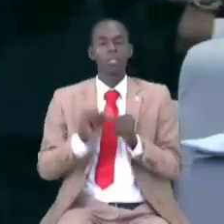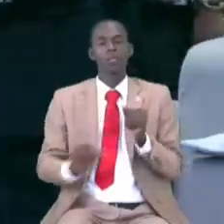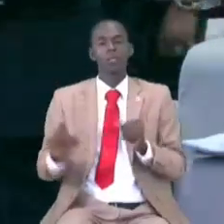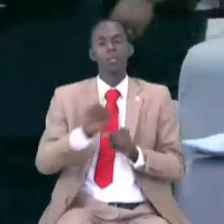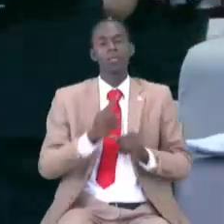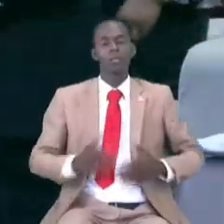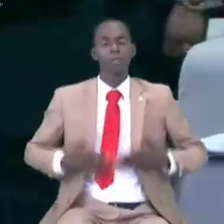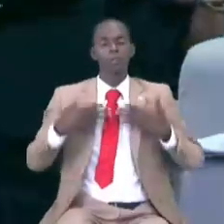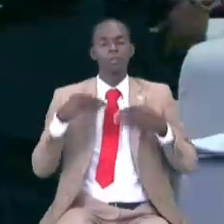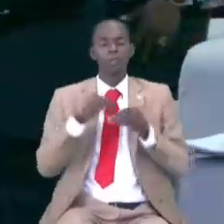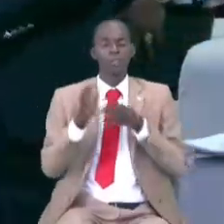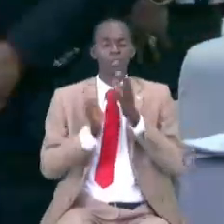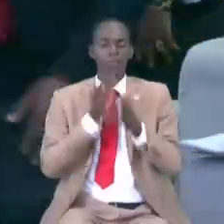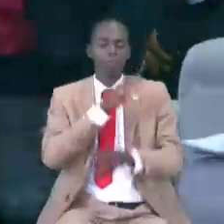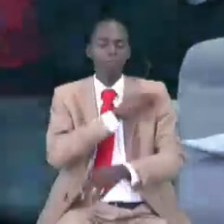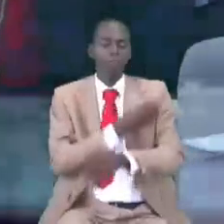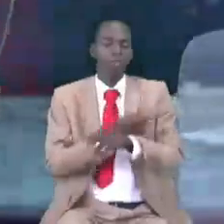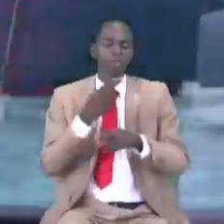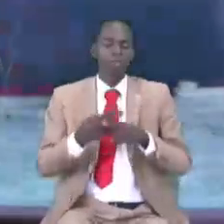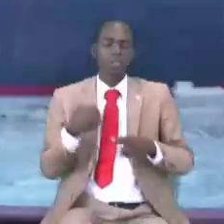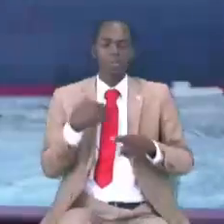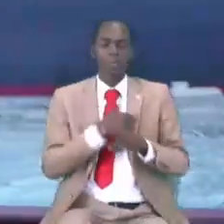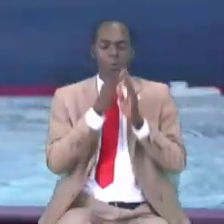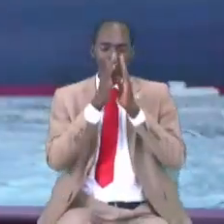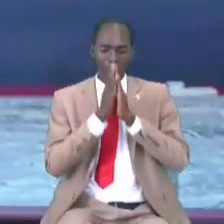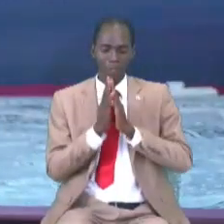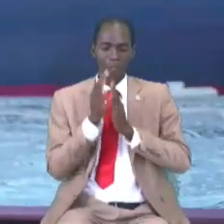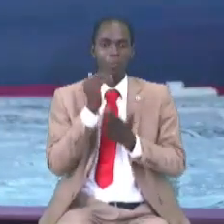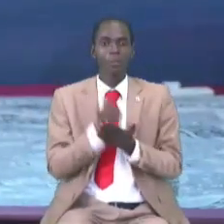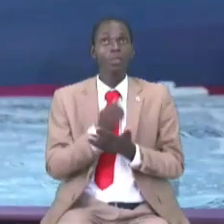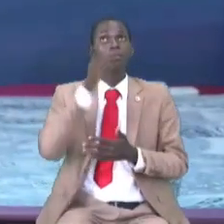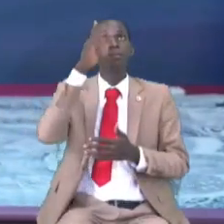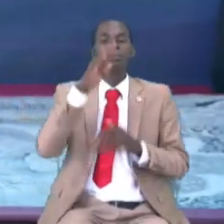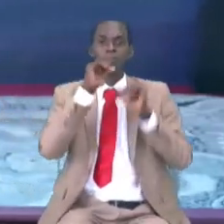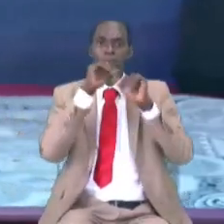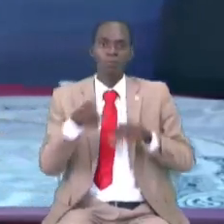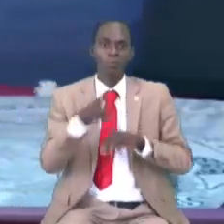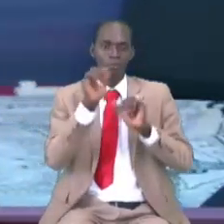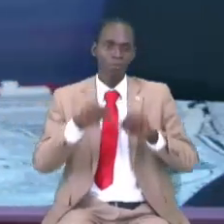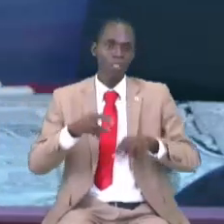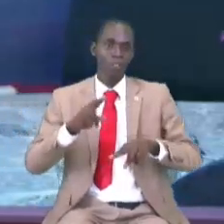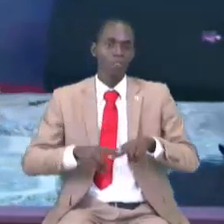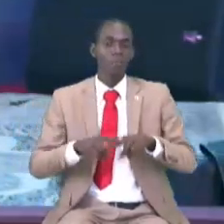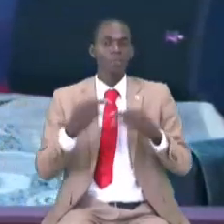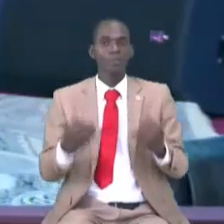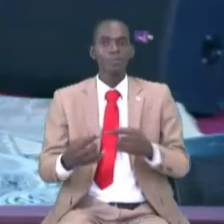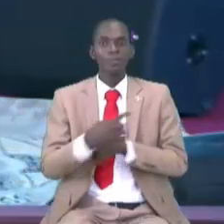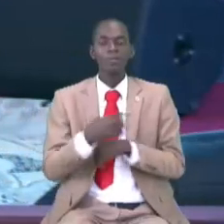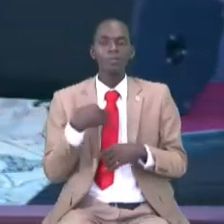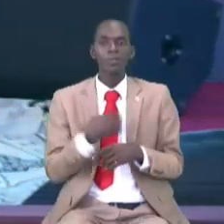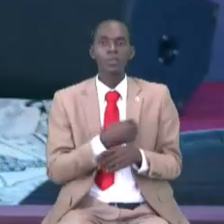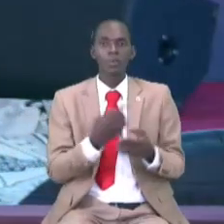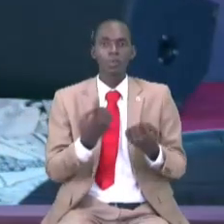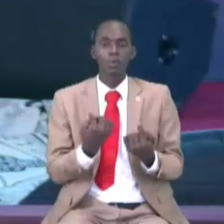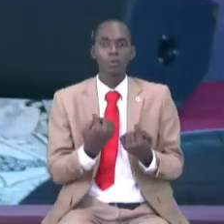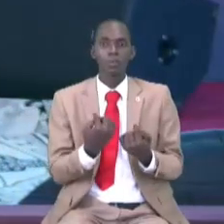God bless you. You can be seated. Today we're coming to, at this time, we're coming to Jonah chapter 3, and we're looking at